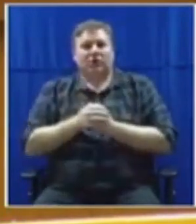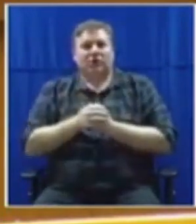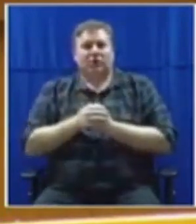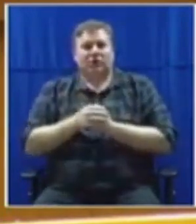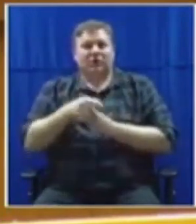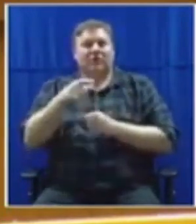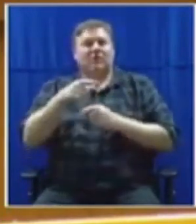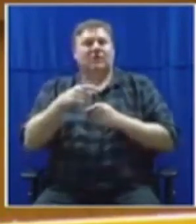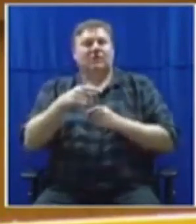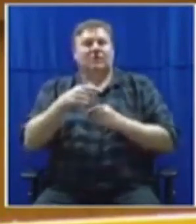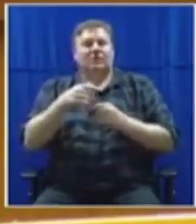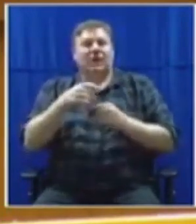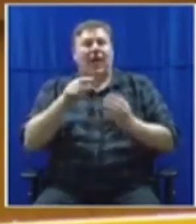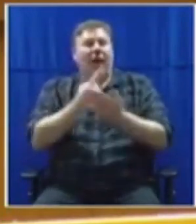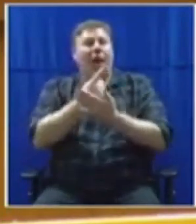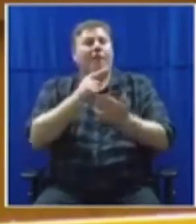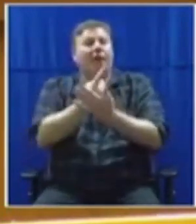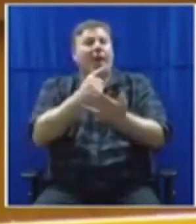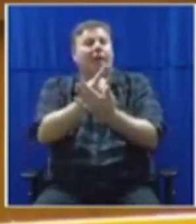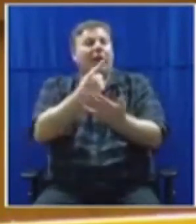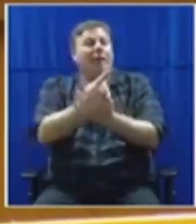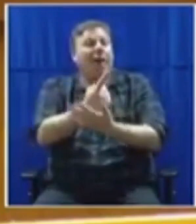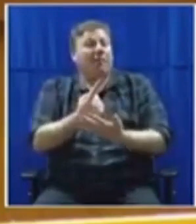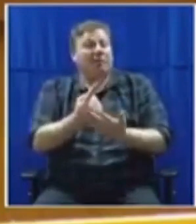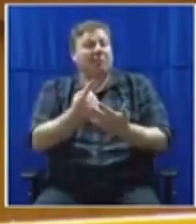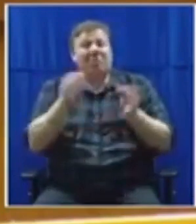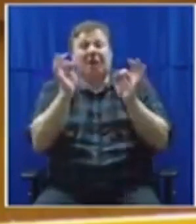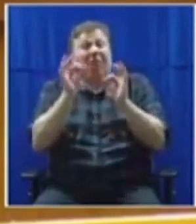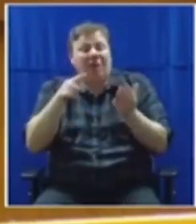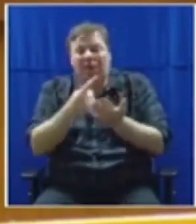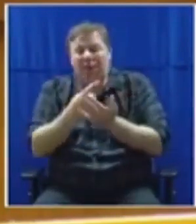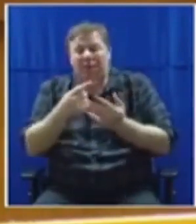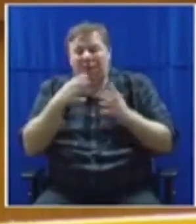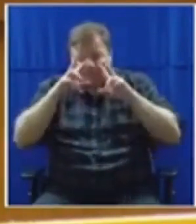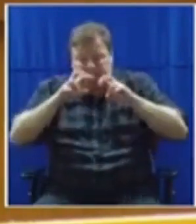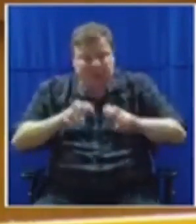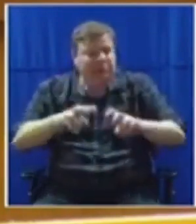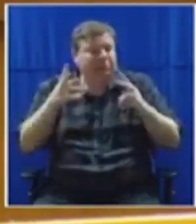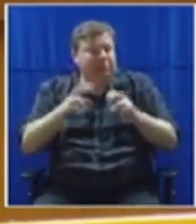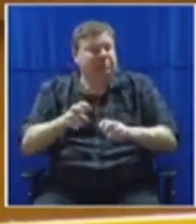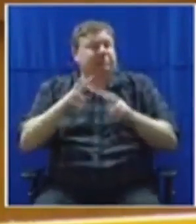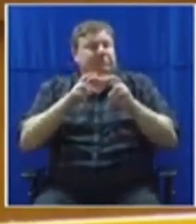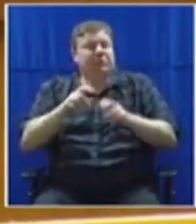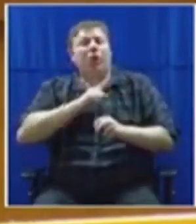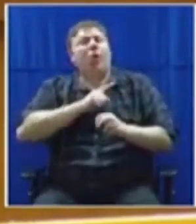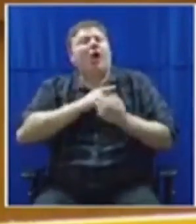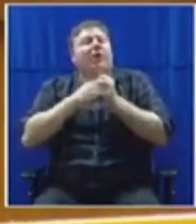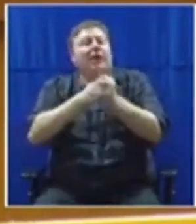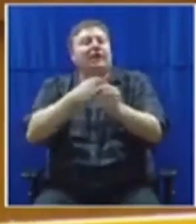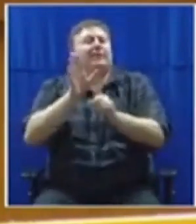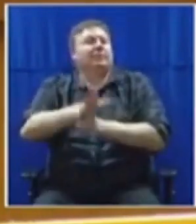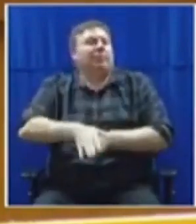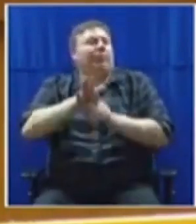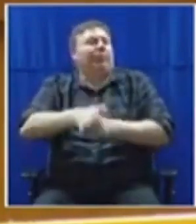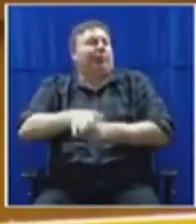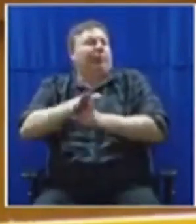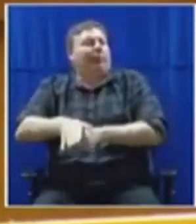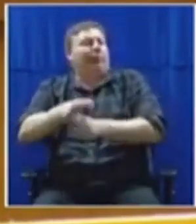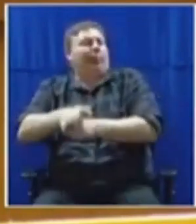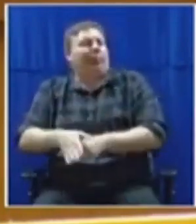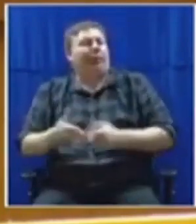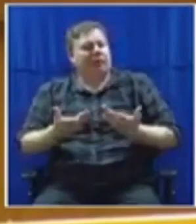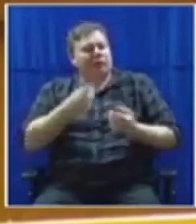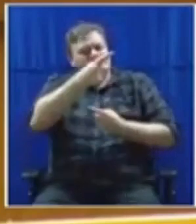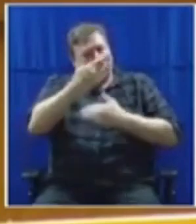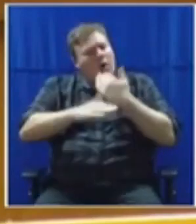cold cases. Under your watch, you continue to empower such leaders, yet they treat our people like that.